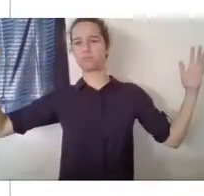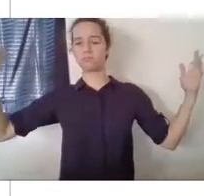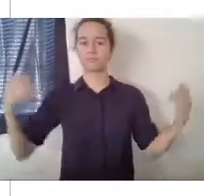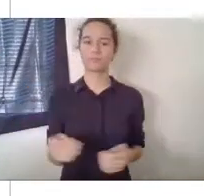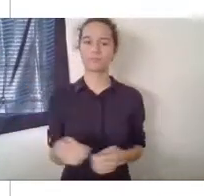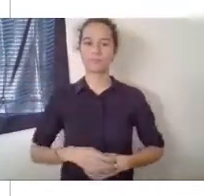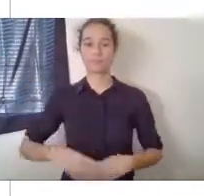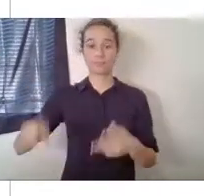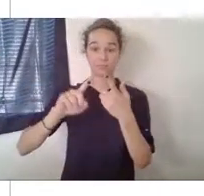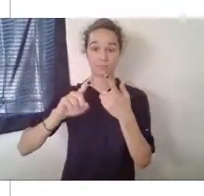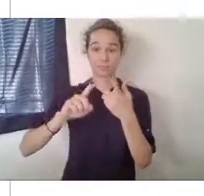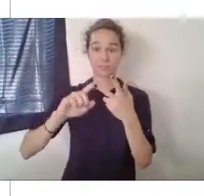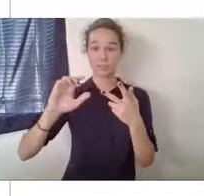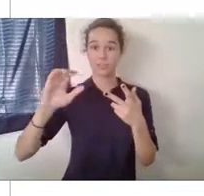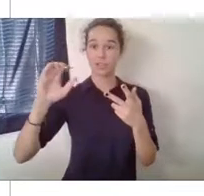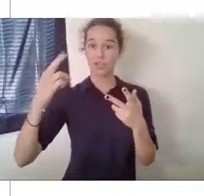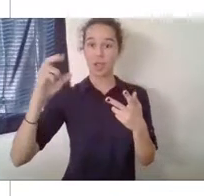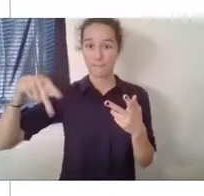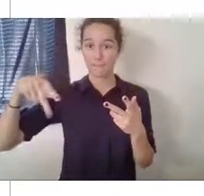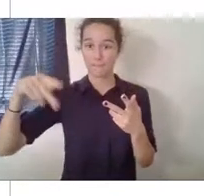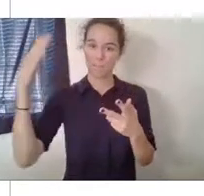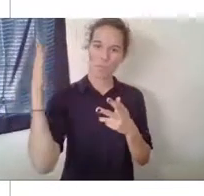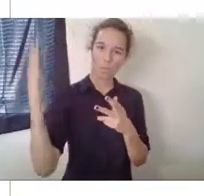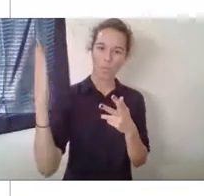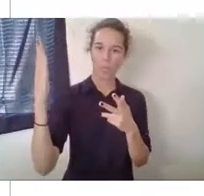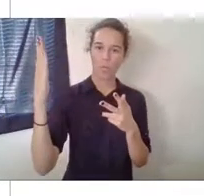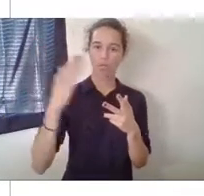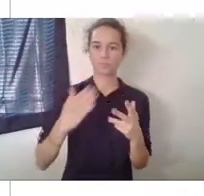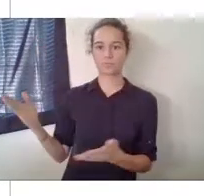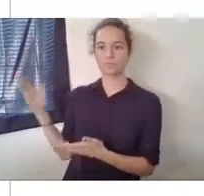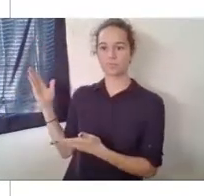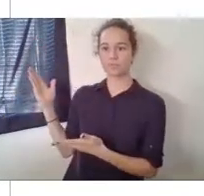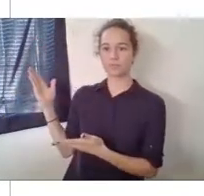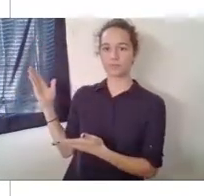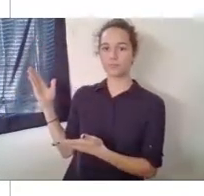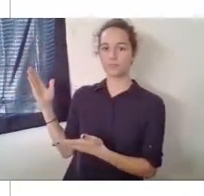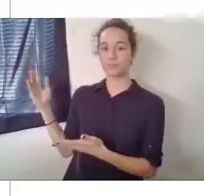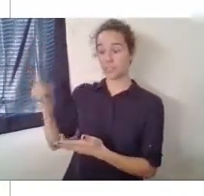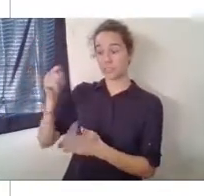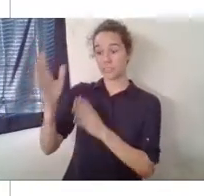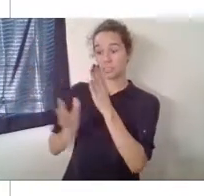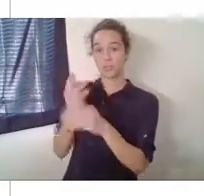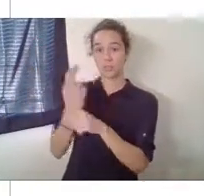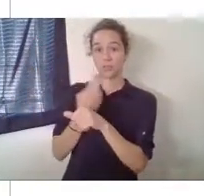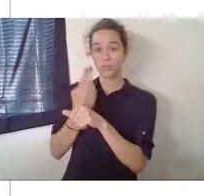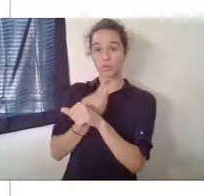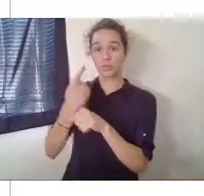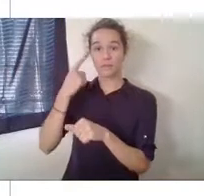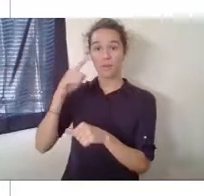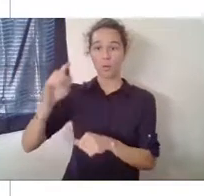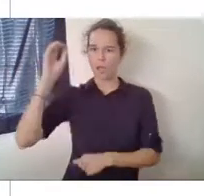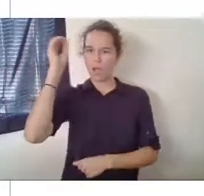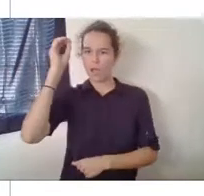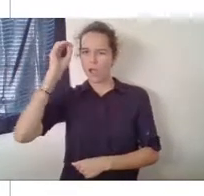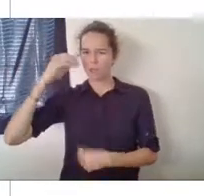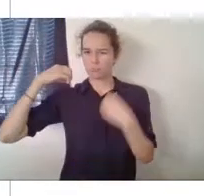taken. So, this gesture is used to deliver strong opinion. You can either use it one hand, or you can